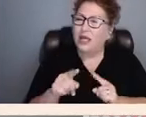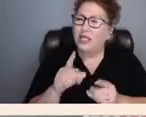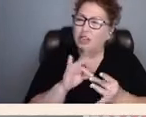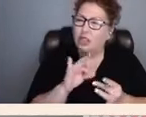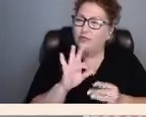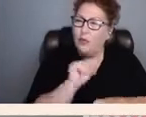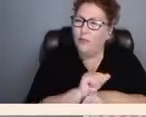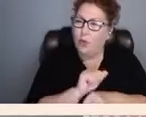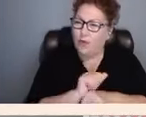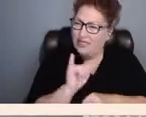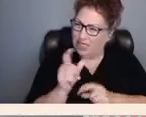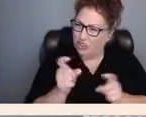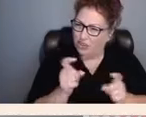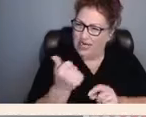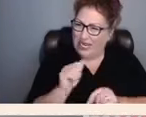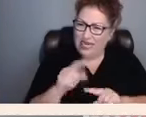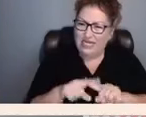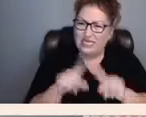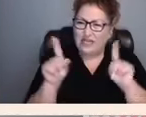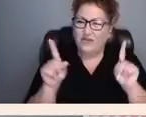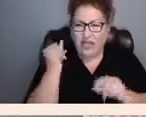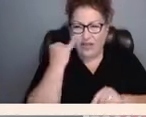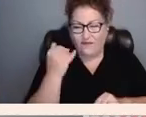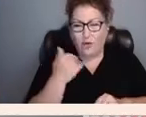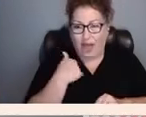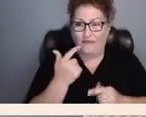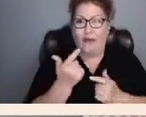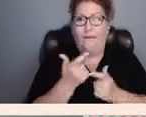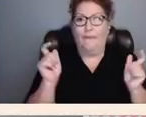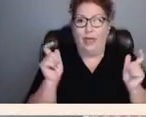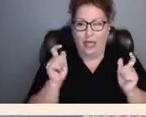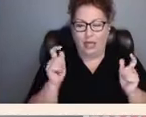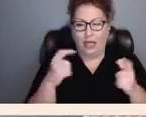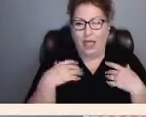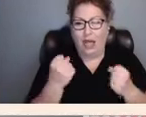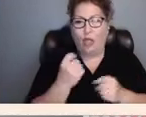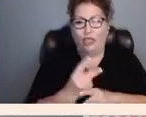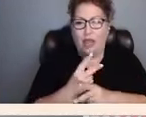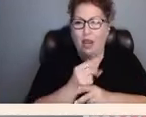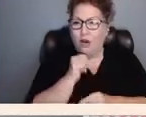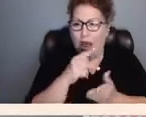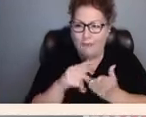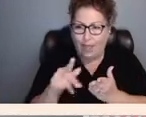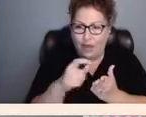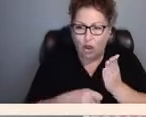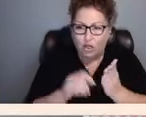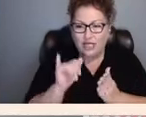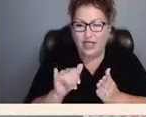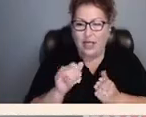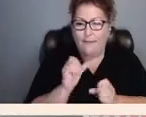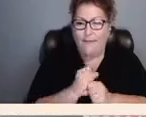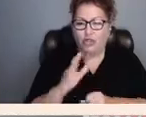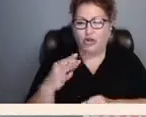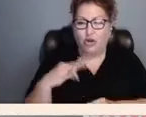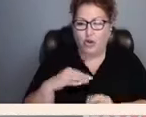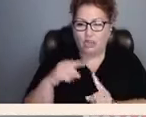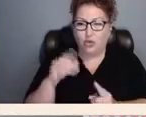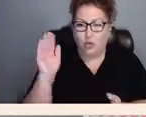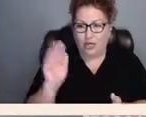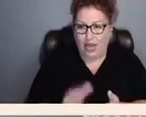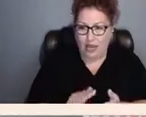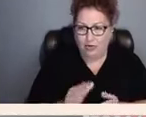any differently if you have a massive healthcare unpaid, you know, cost that's bringing your score down? Do employers look at the credit